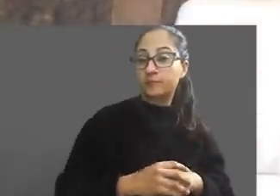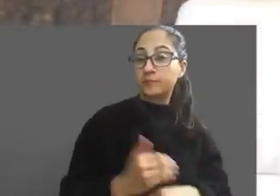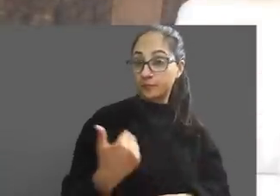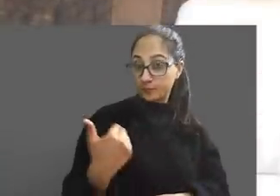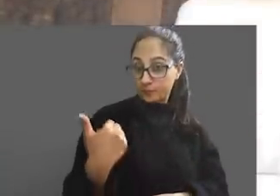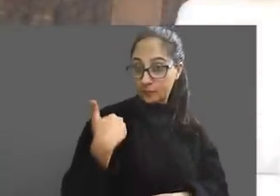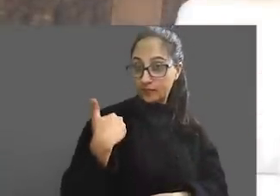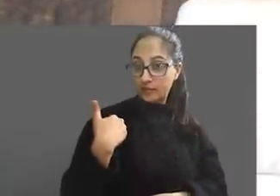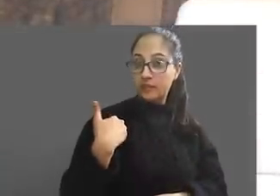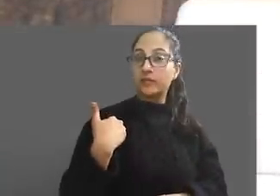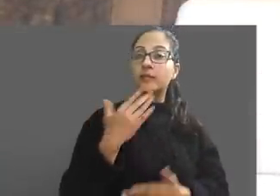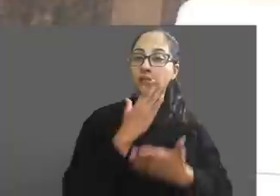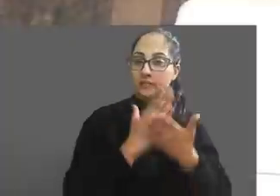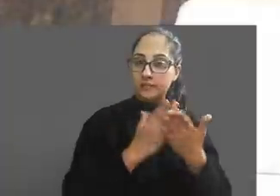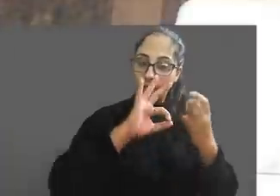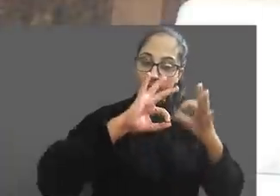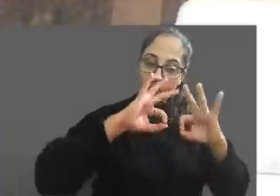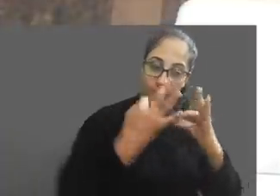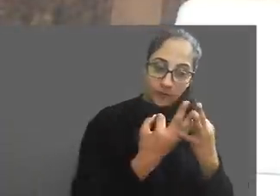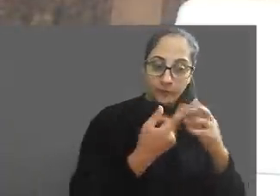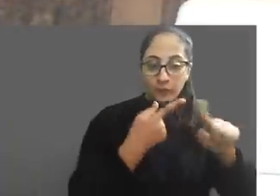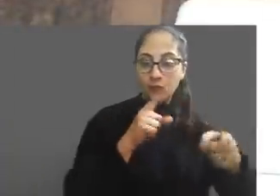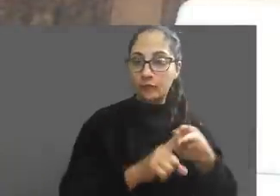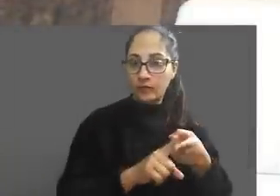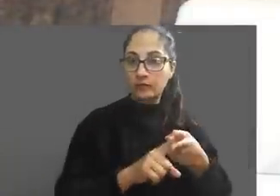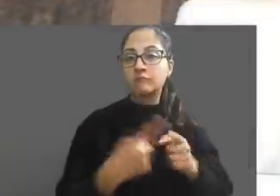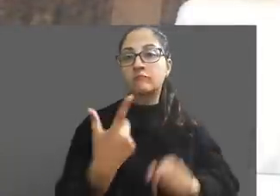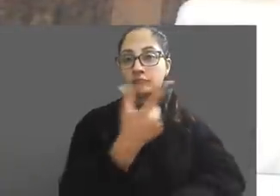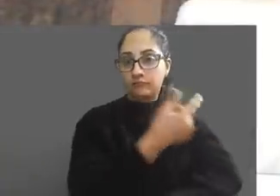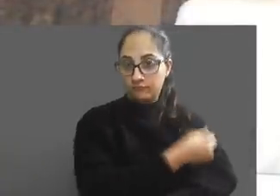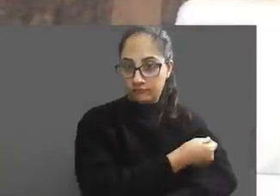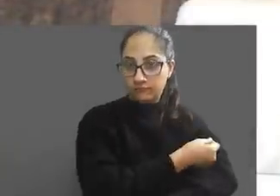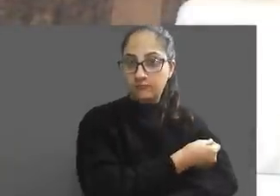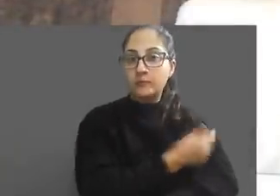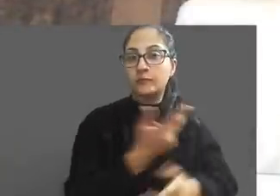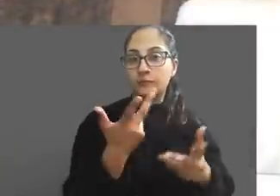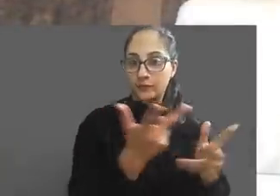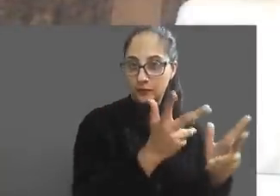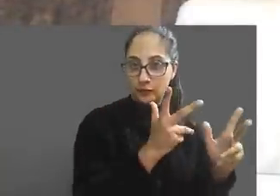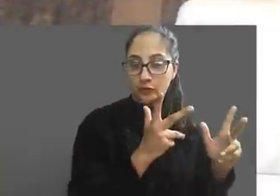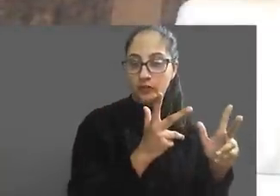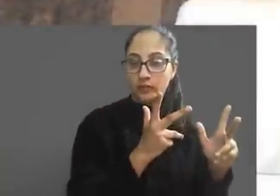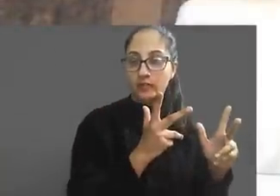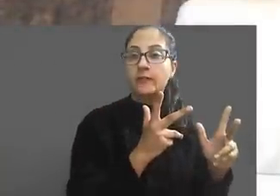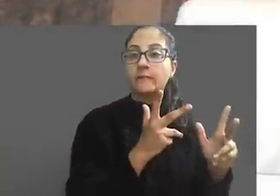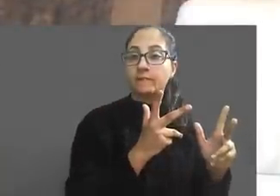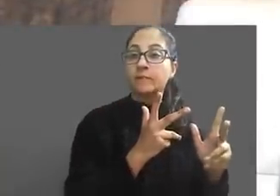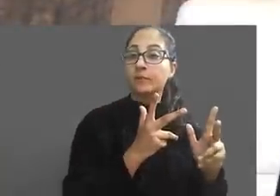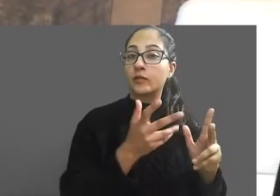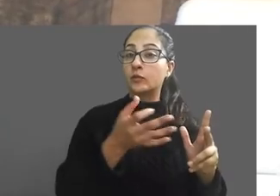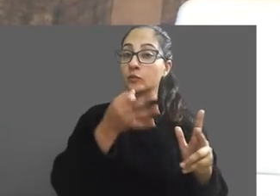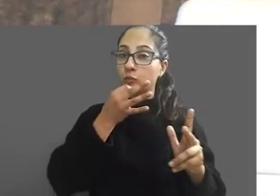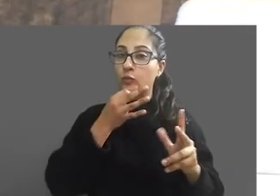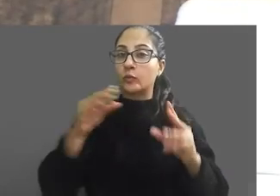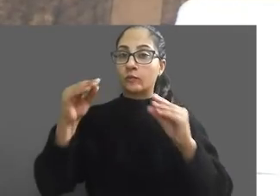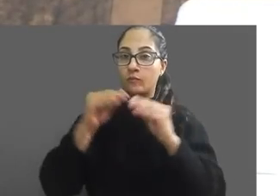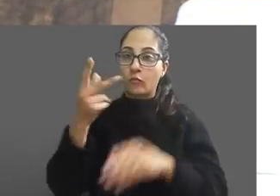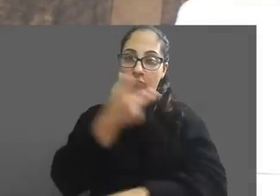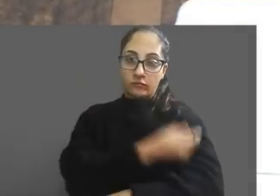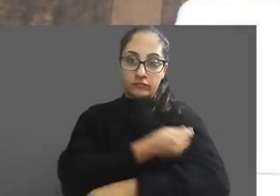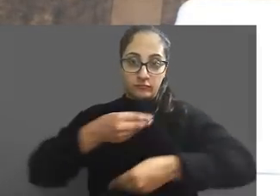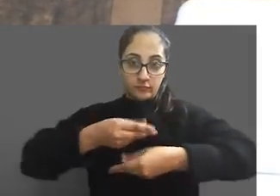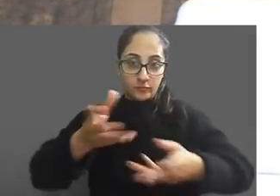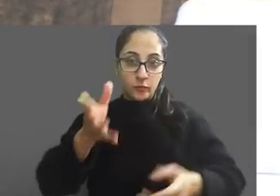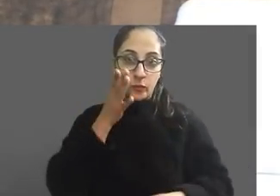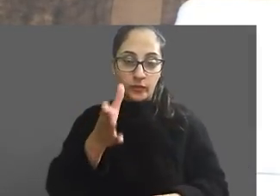were able to get their vaccines this week as healthcare workers, and it looks like we are ramping up to get vaccines for more groups very shortly. I